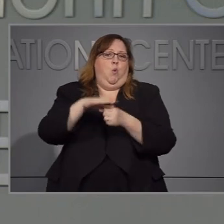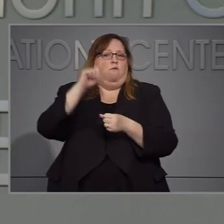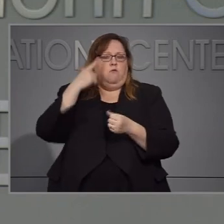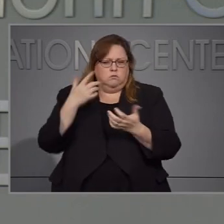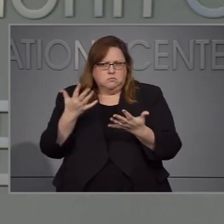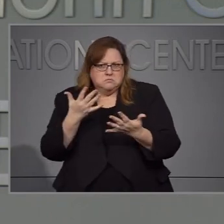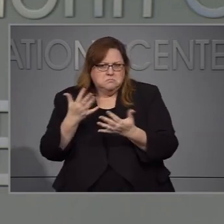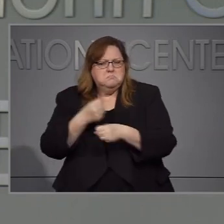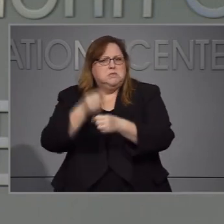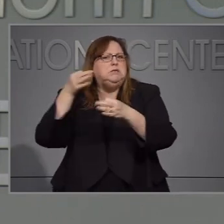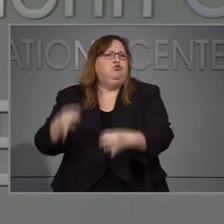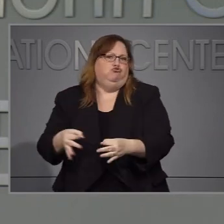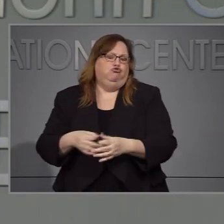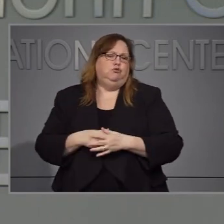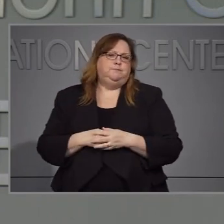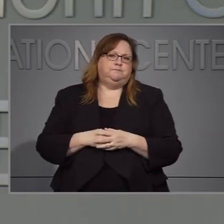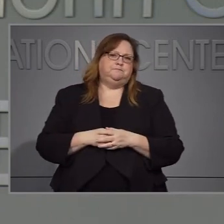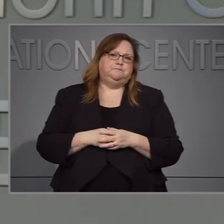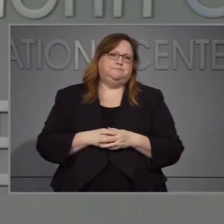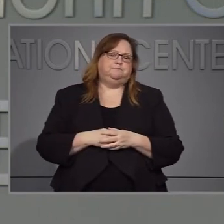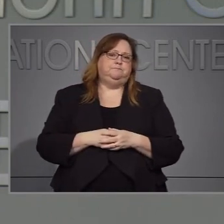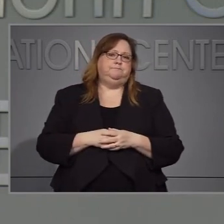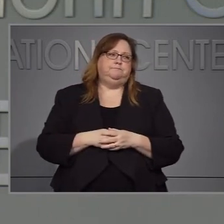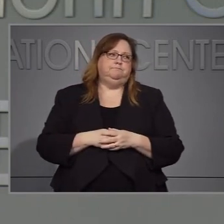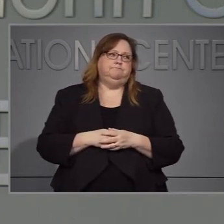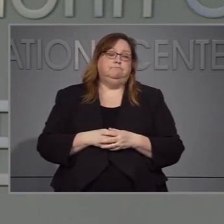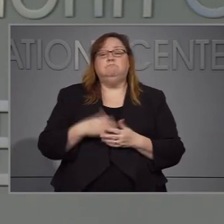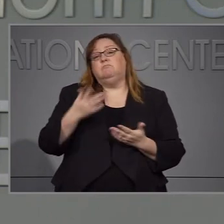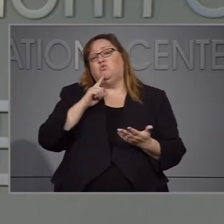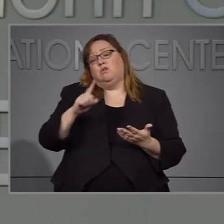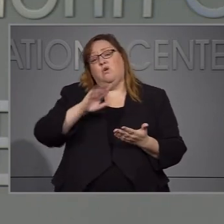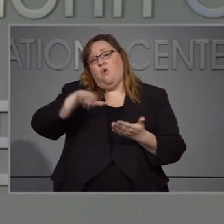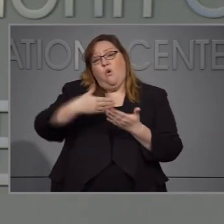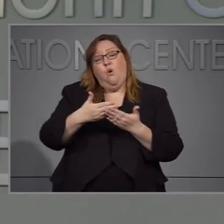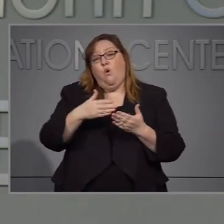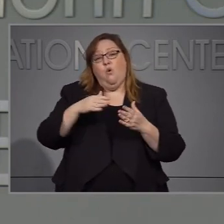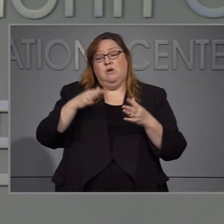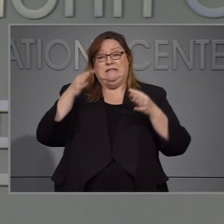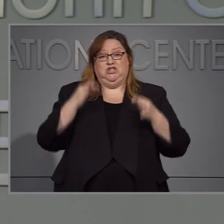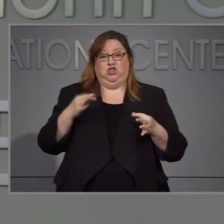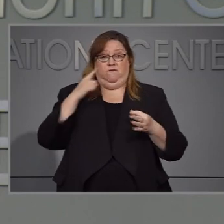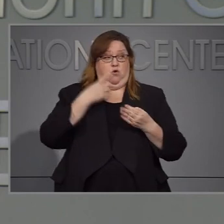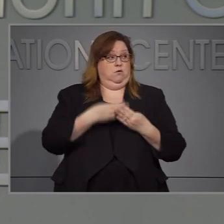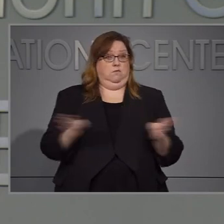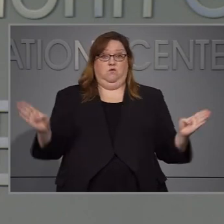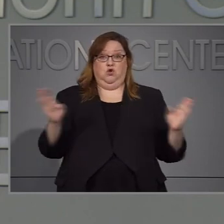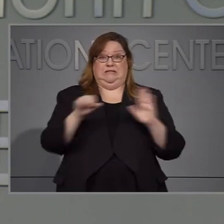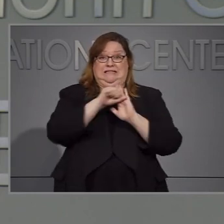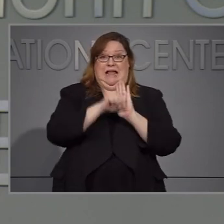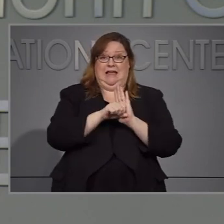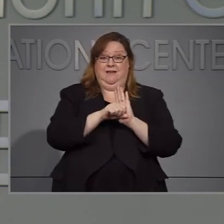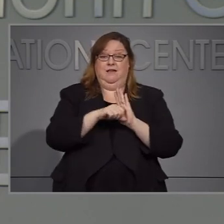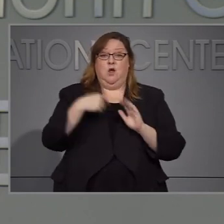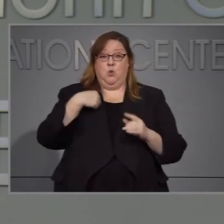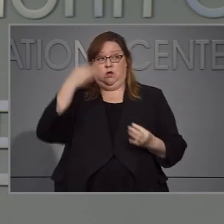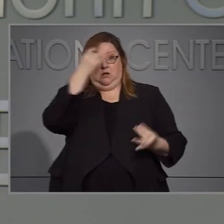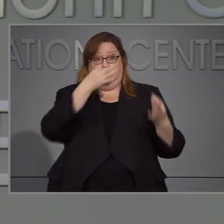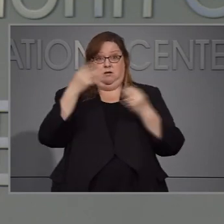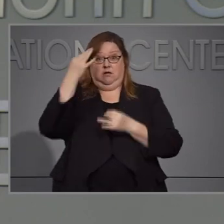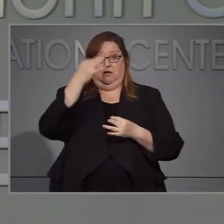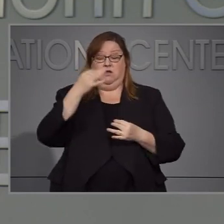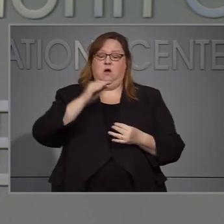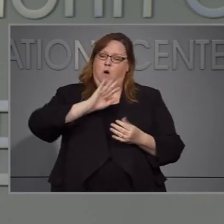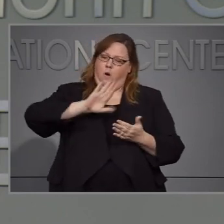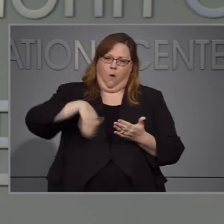decisions. And certainly all of those decisions from on a statewide basis are on the table for us to